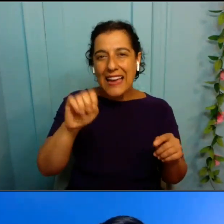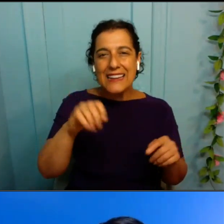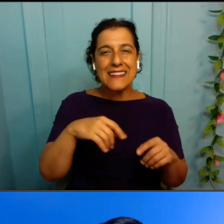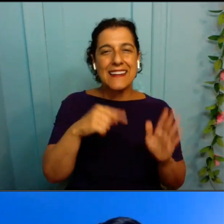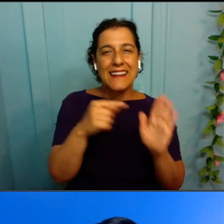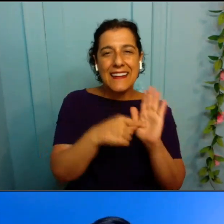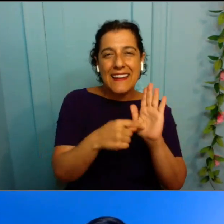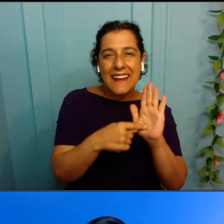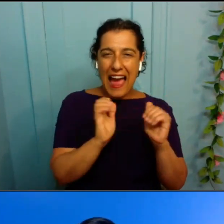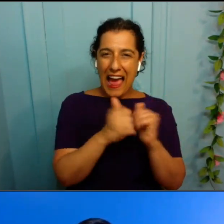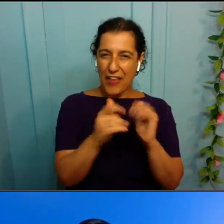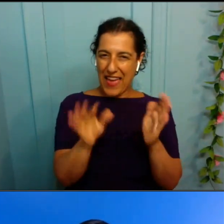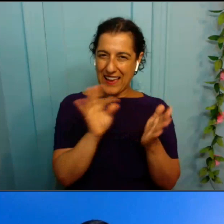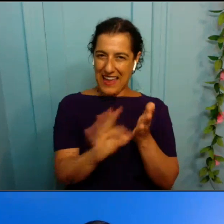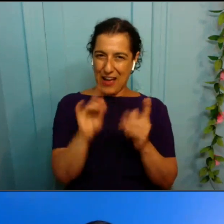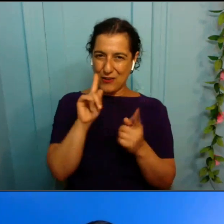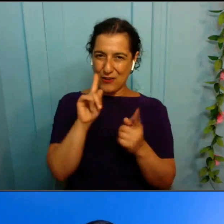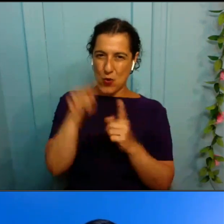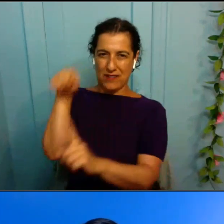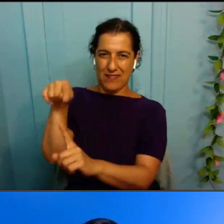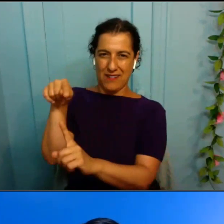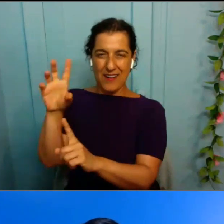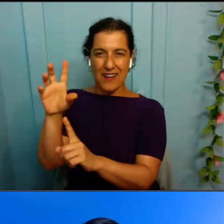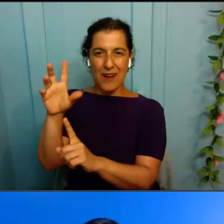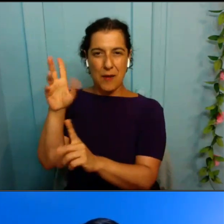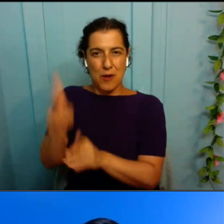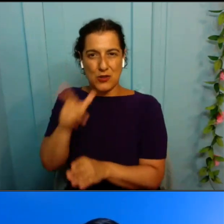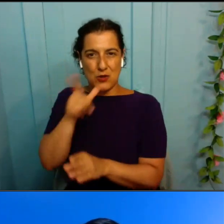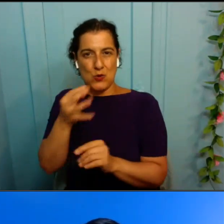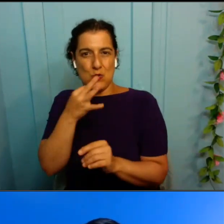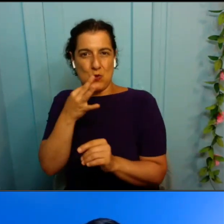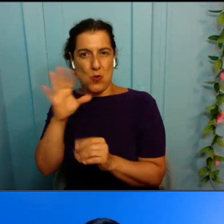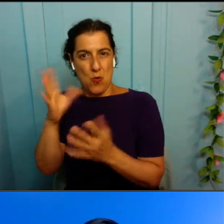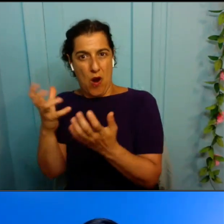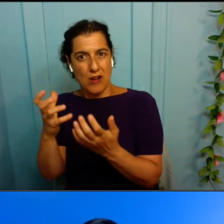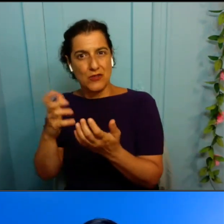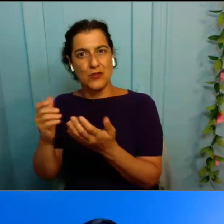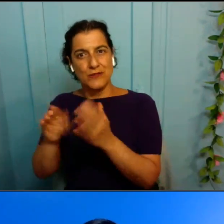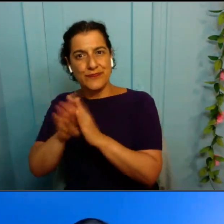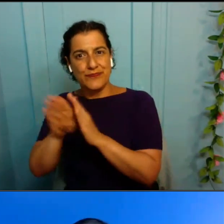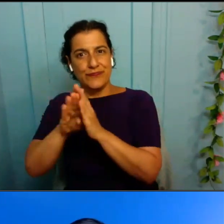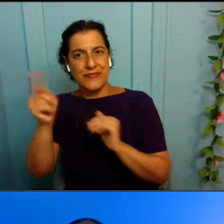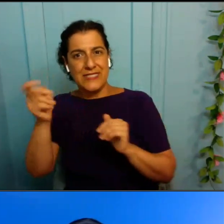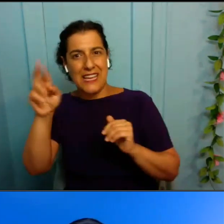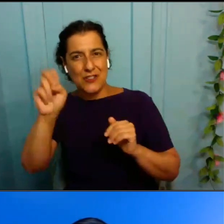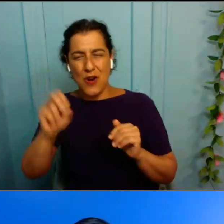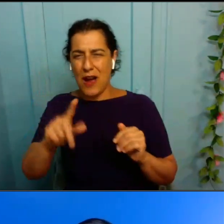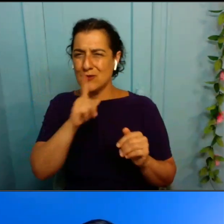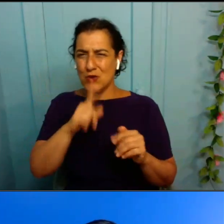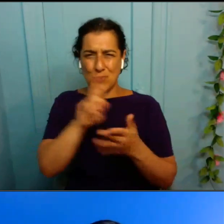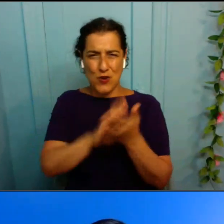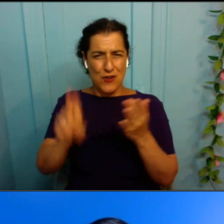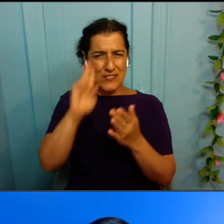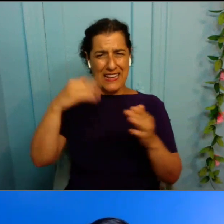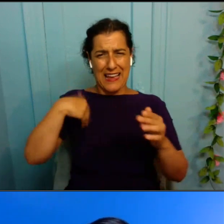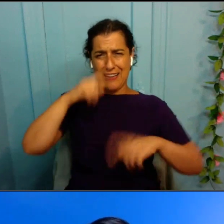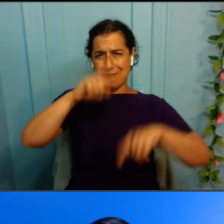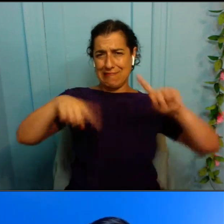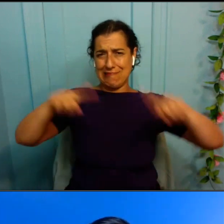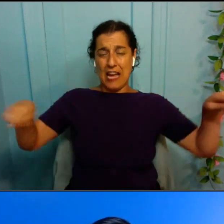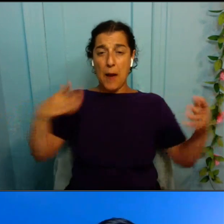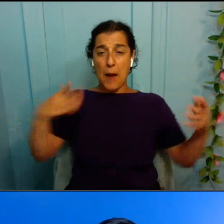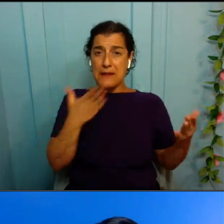get counted. And I imagine there's a lot of variance across departments or universities. Maybe it is a good idea to